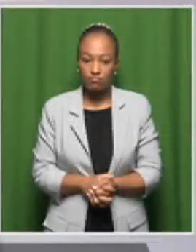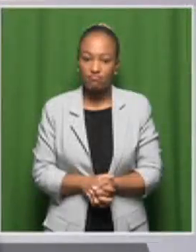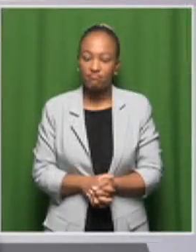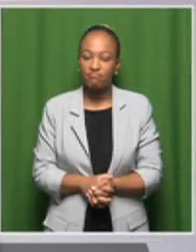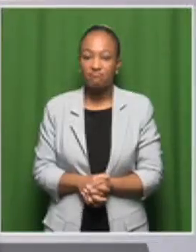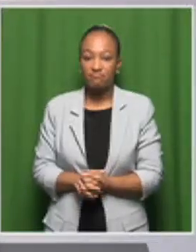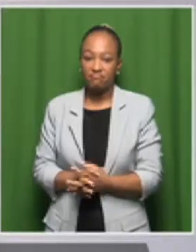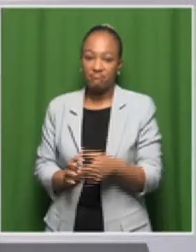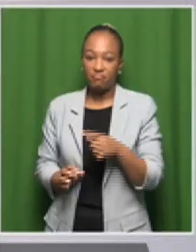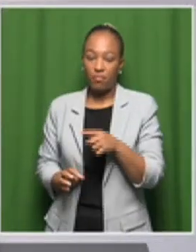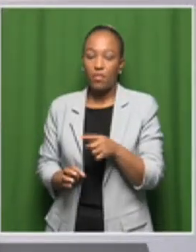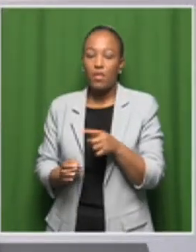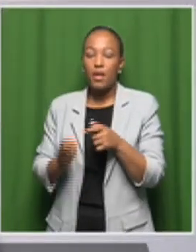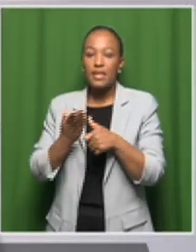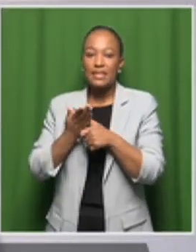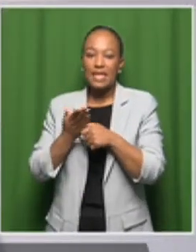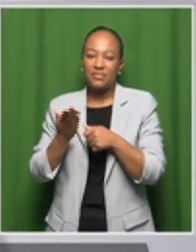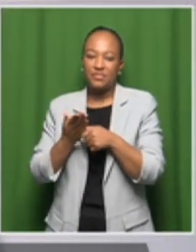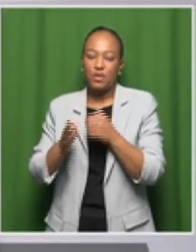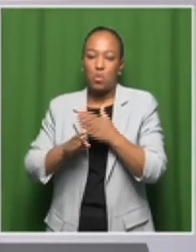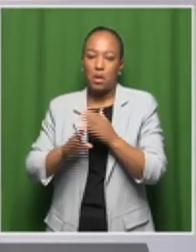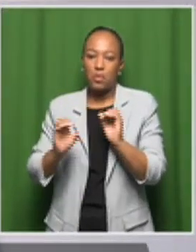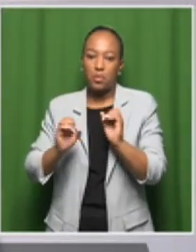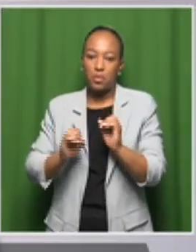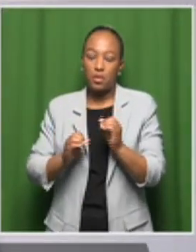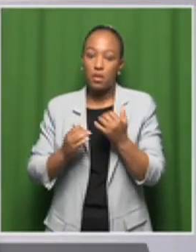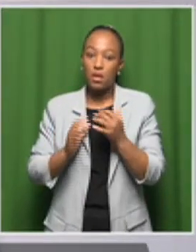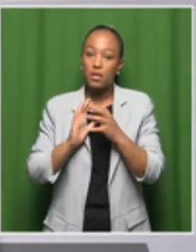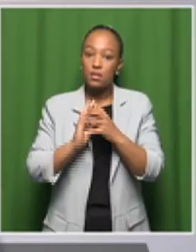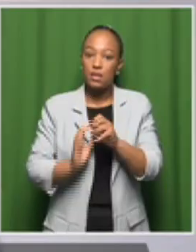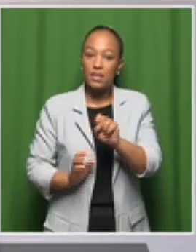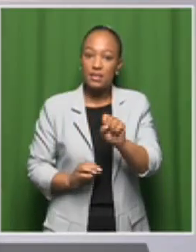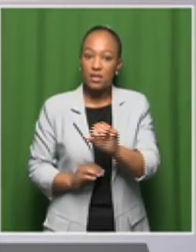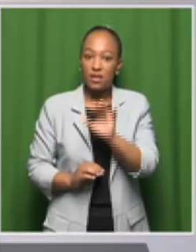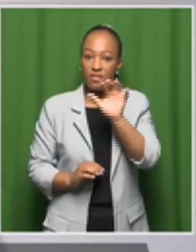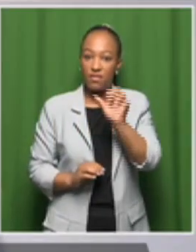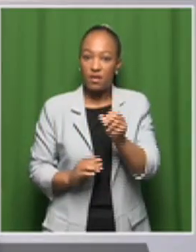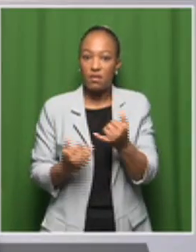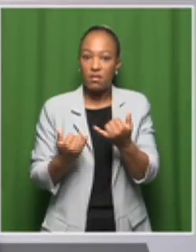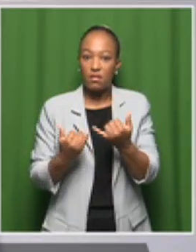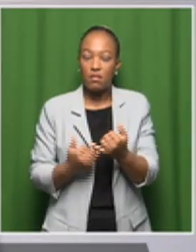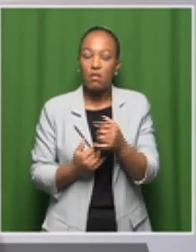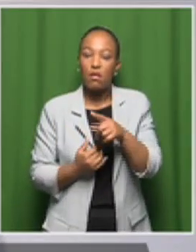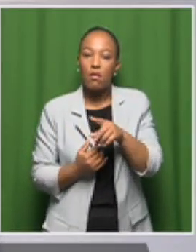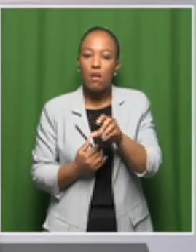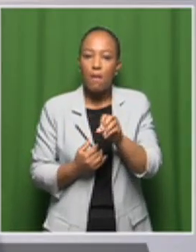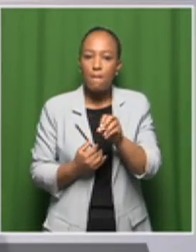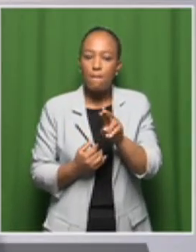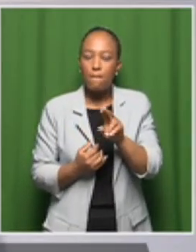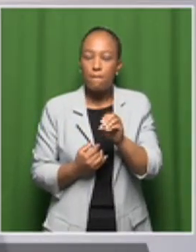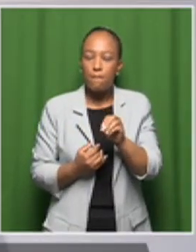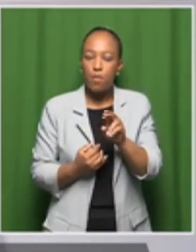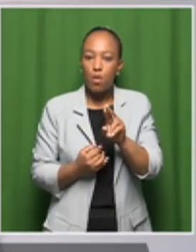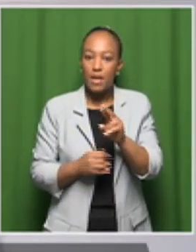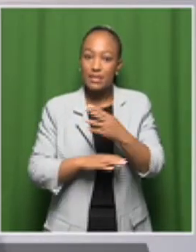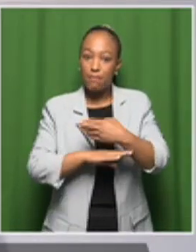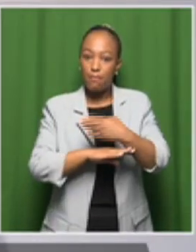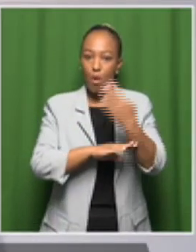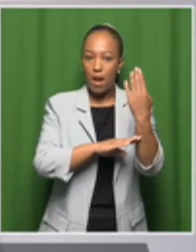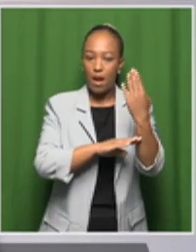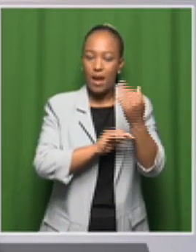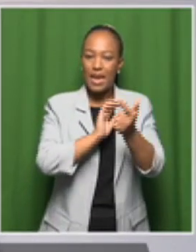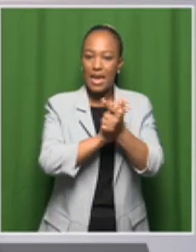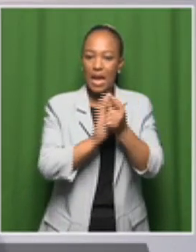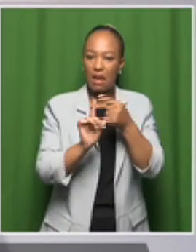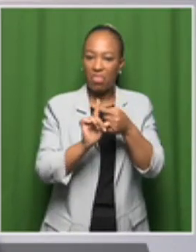work. If you look at, for example, in South Africa, we have porous borders where some of this illegal can come in,